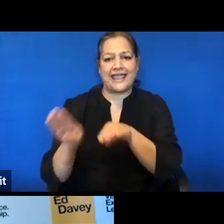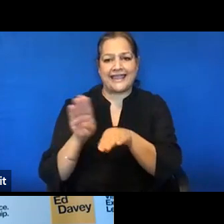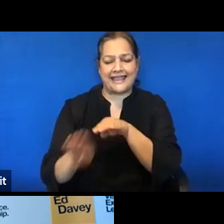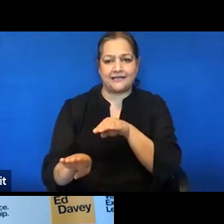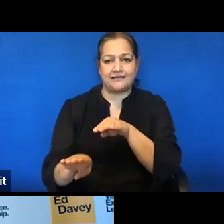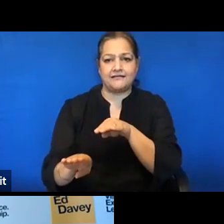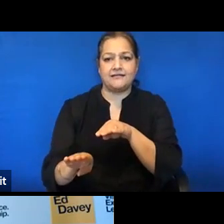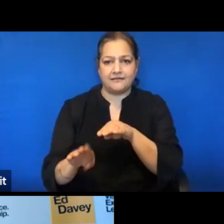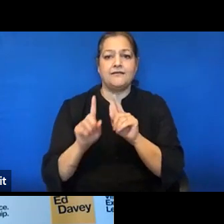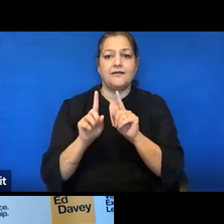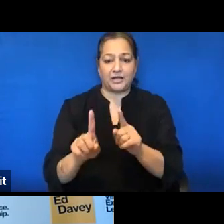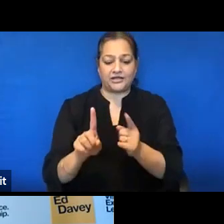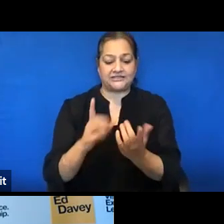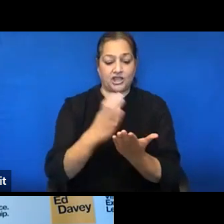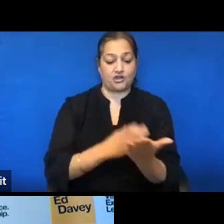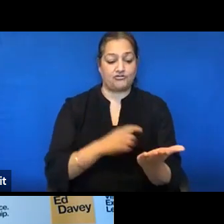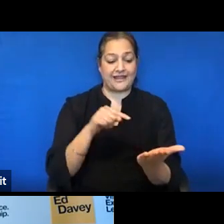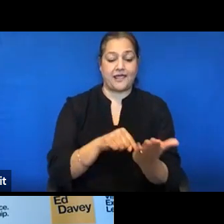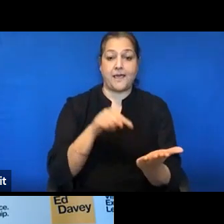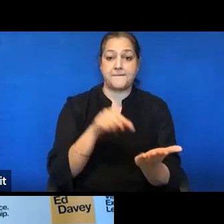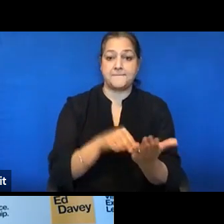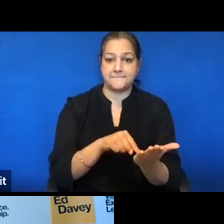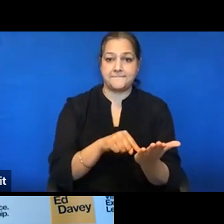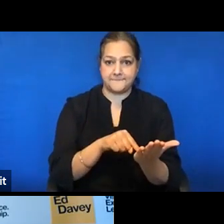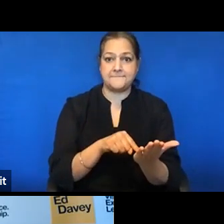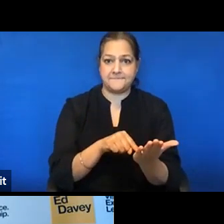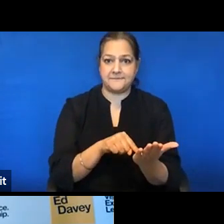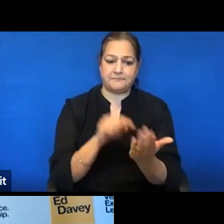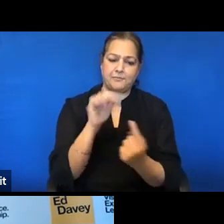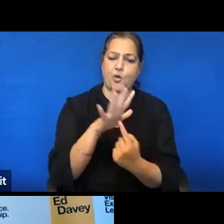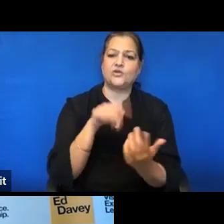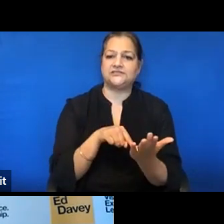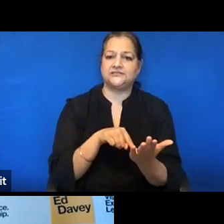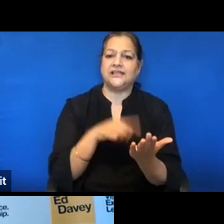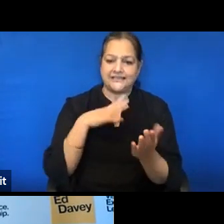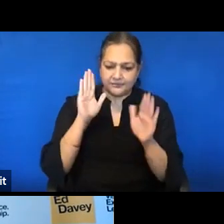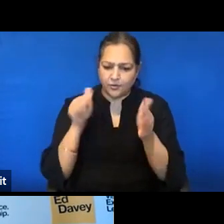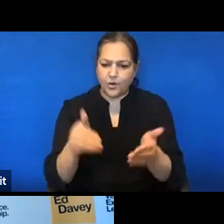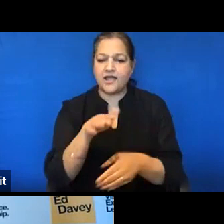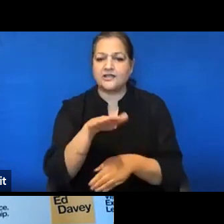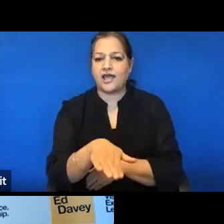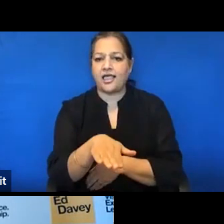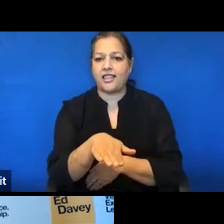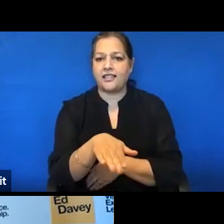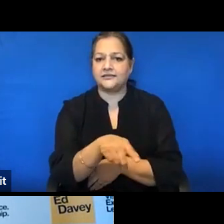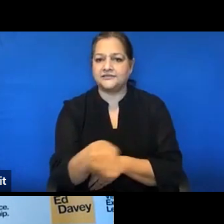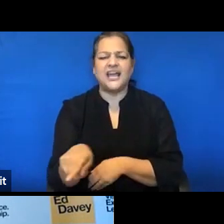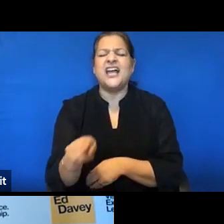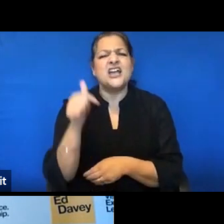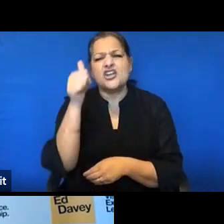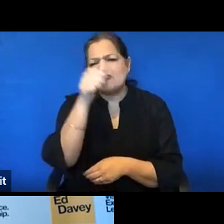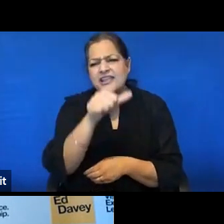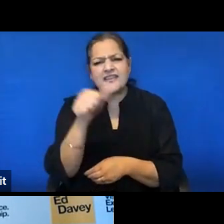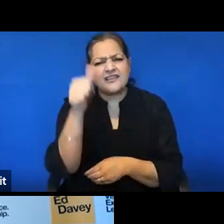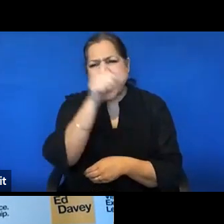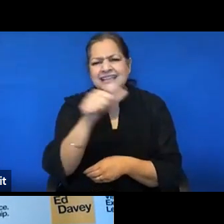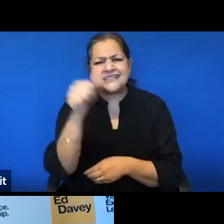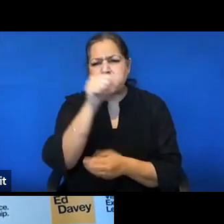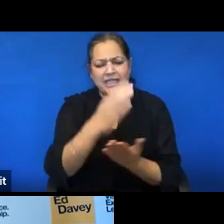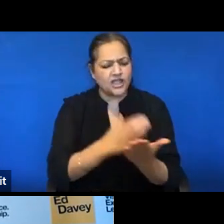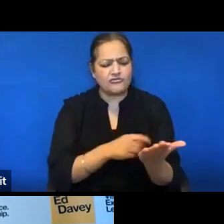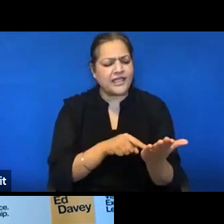also curriculum that puts the child at its heart. And not just a curriculum in the academic sense. One that recognizes